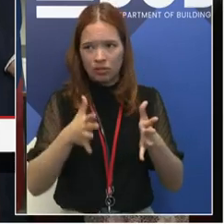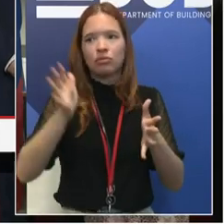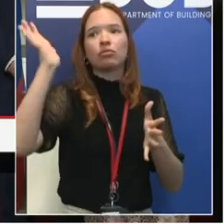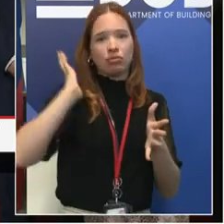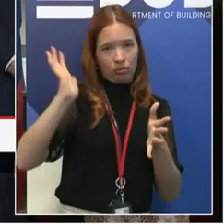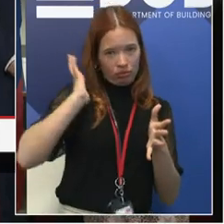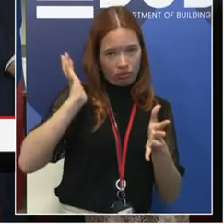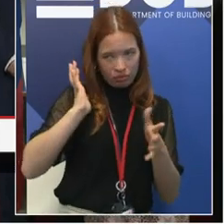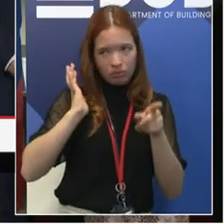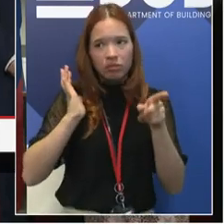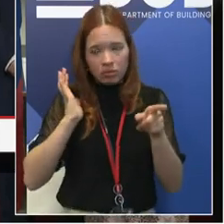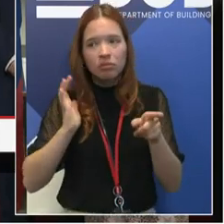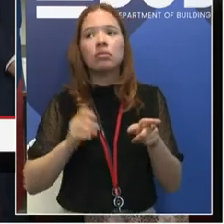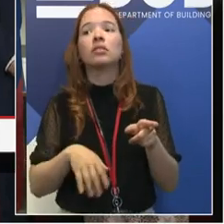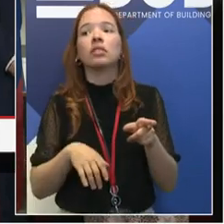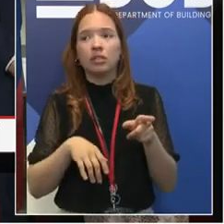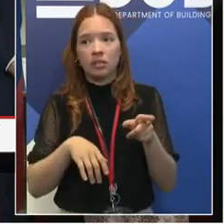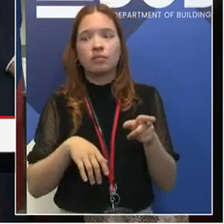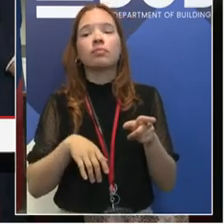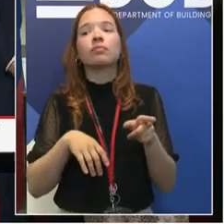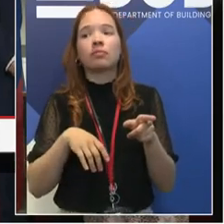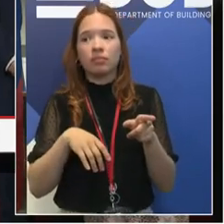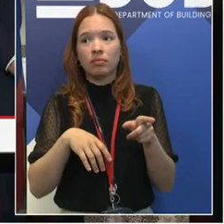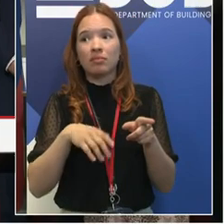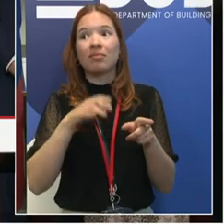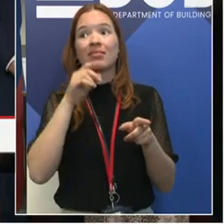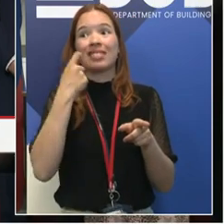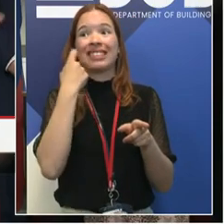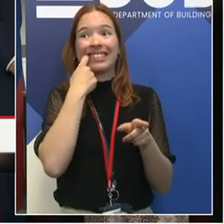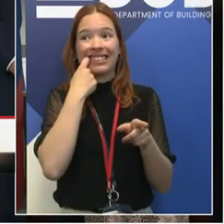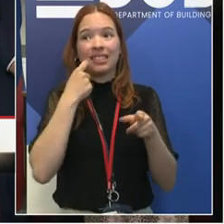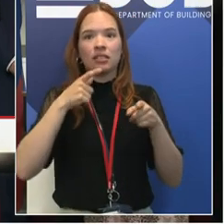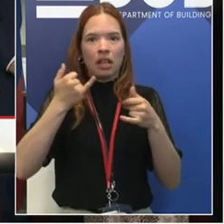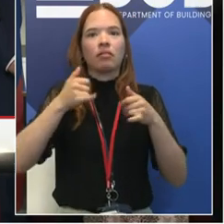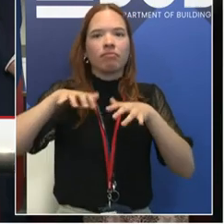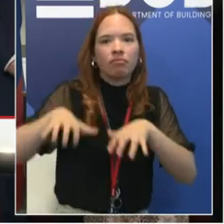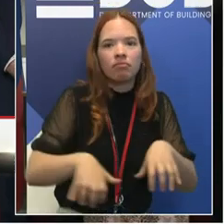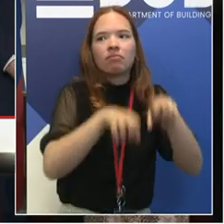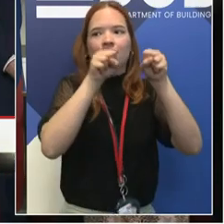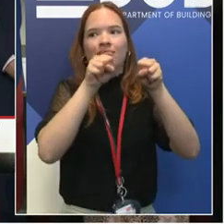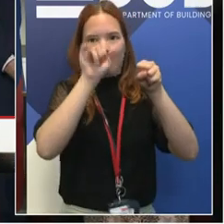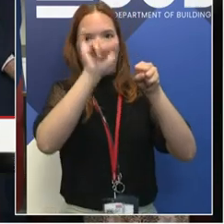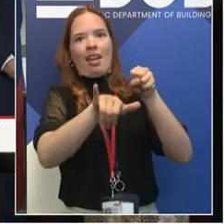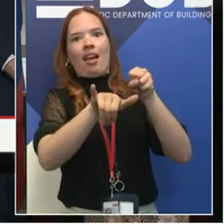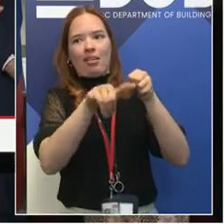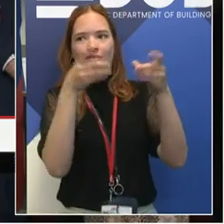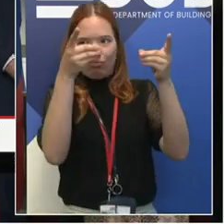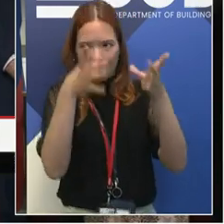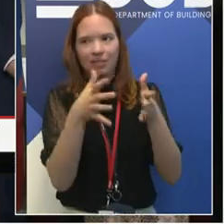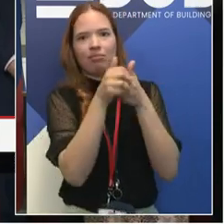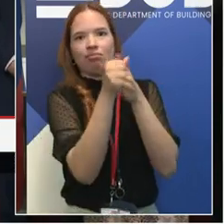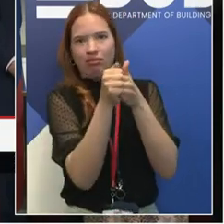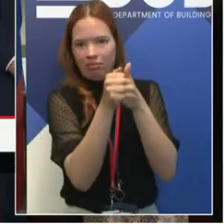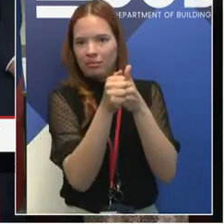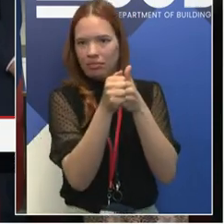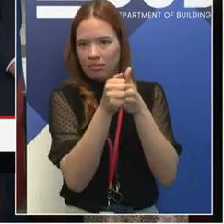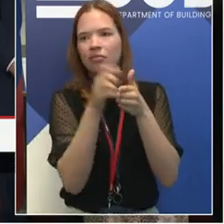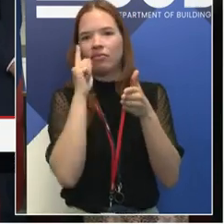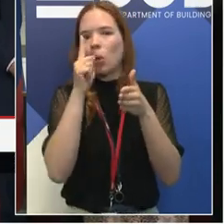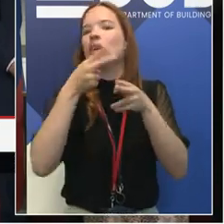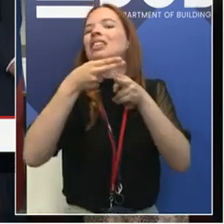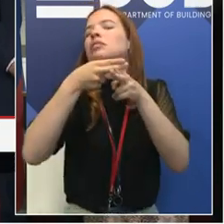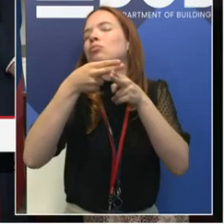she answered the call for leadership, and we continue with all of our executive